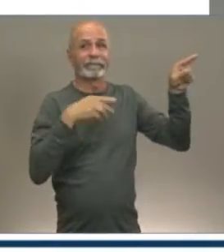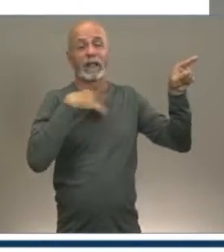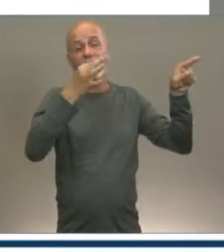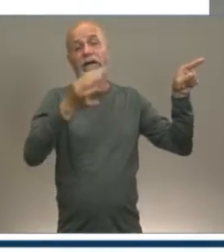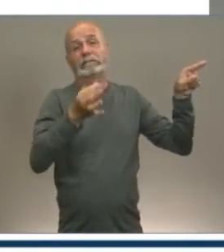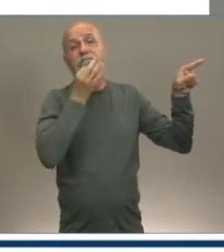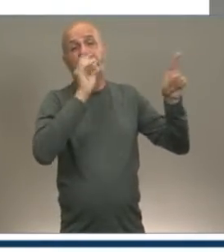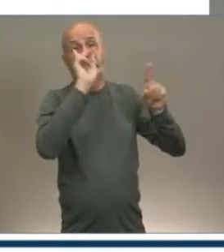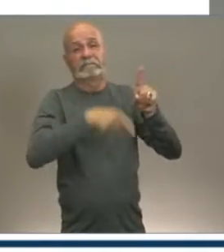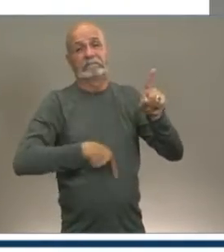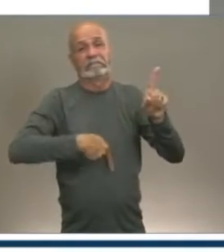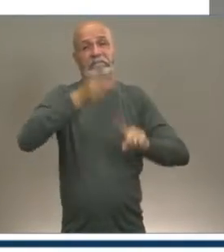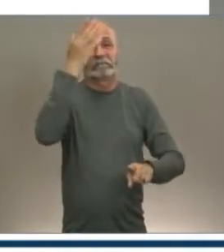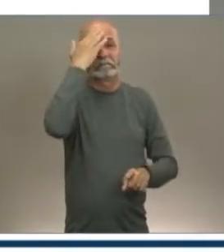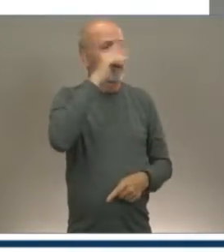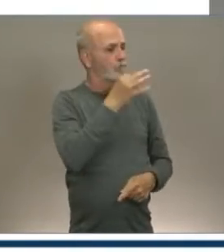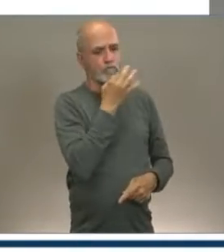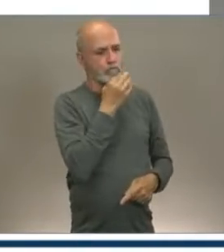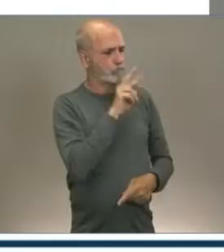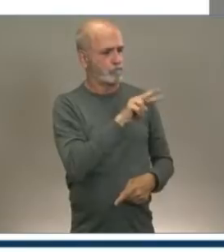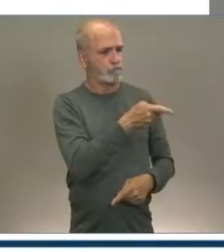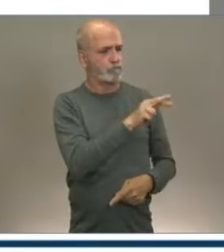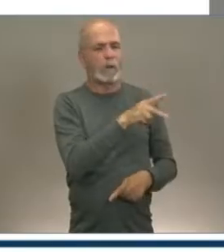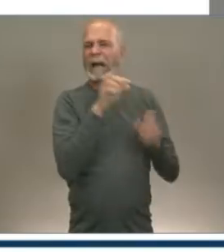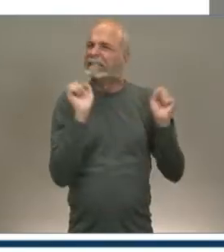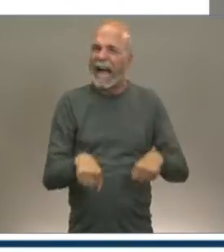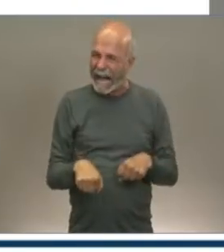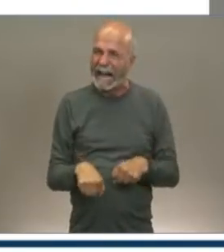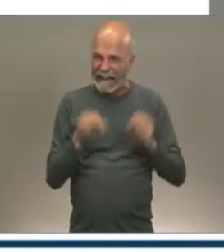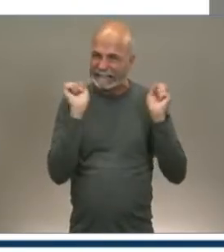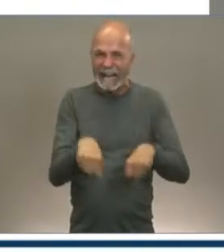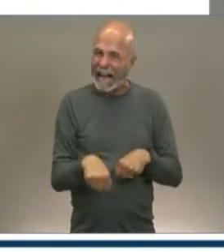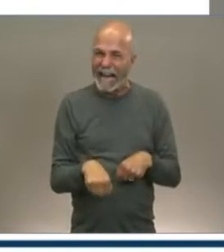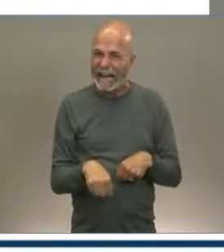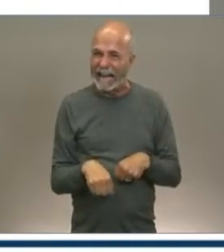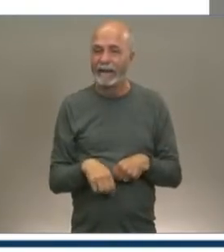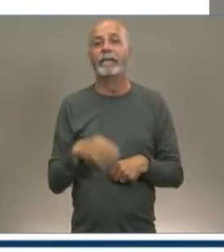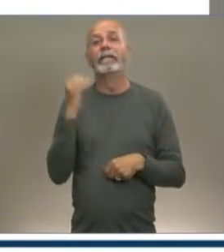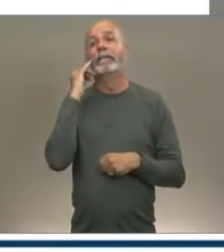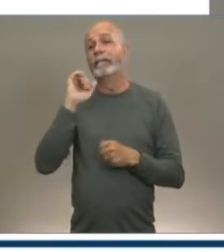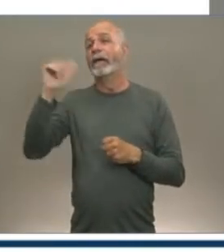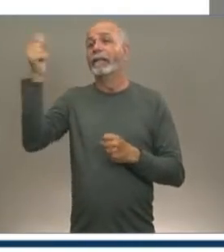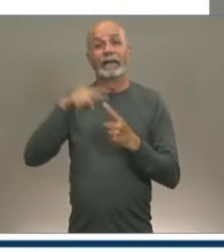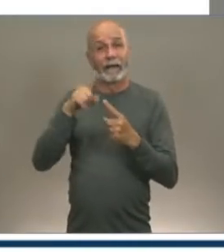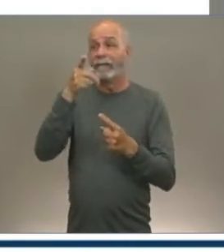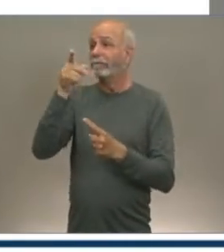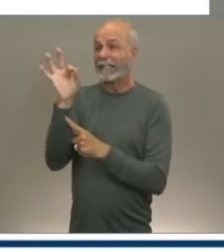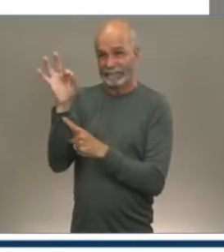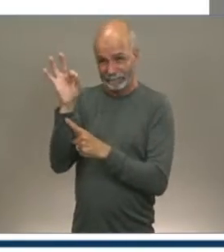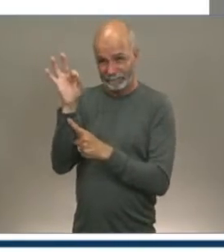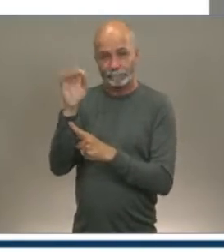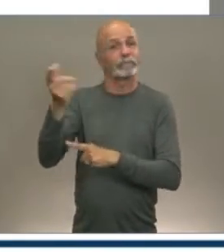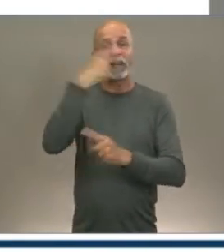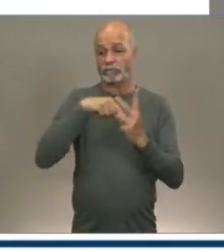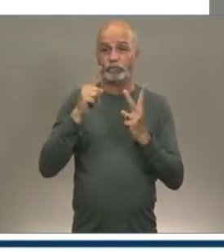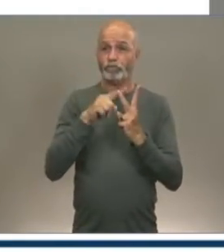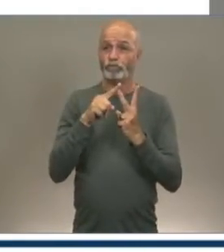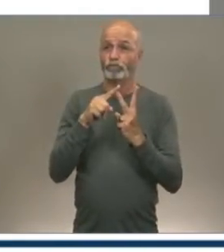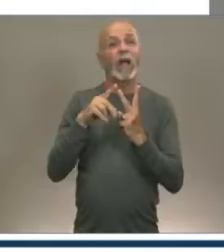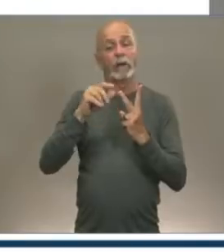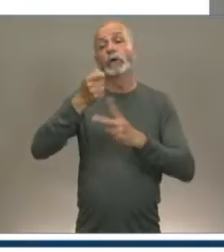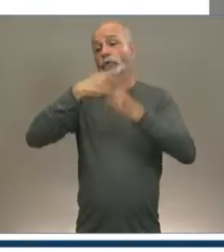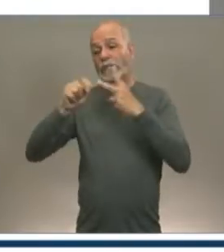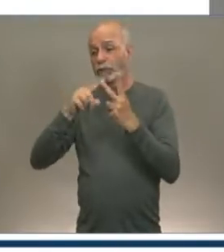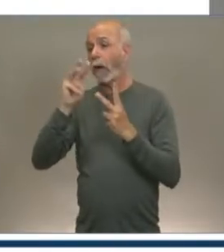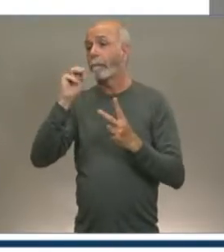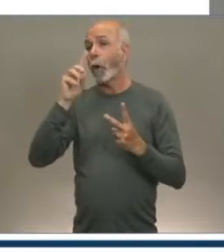interchangeable. So regardless of which one you got for your first dose, you can get either for your second dose, including if your first dose was